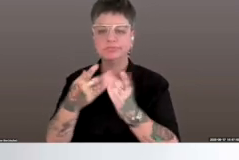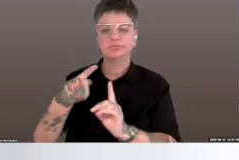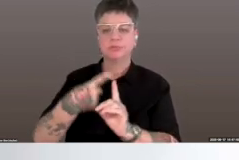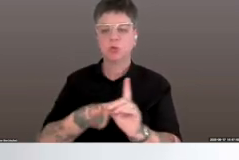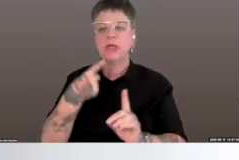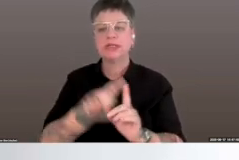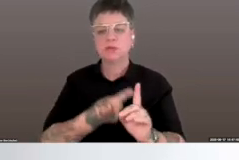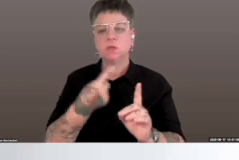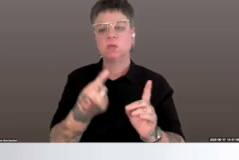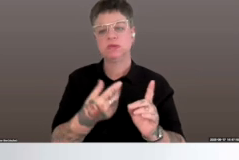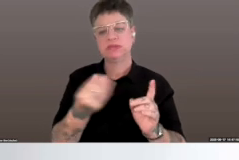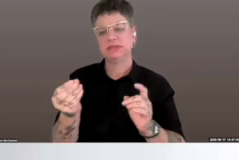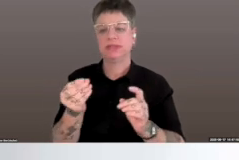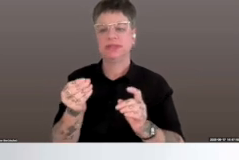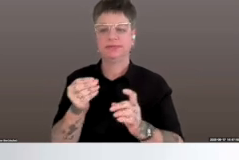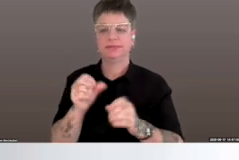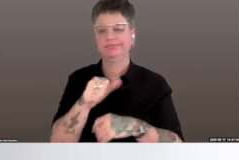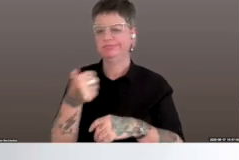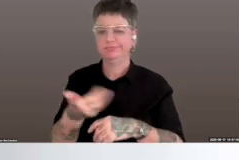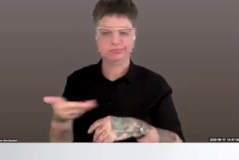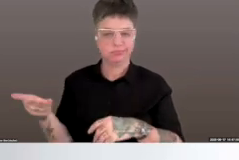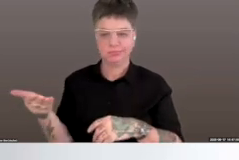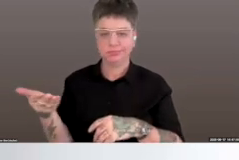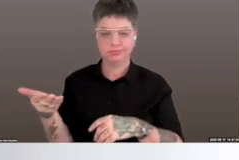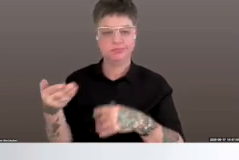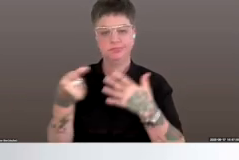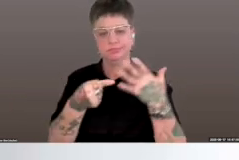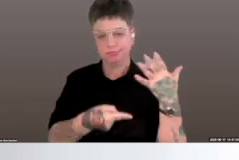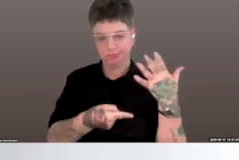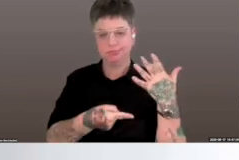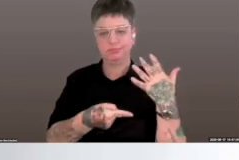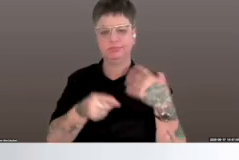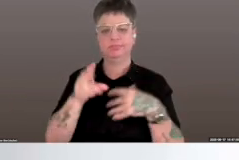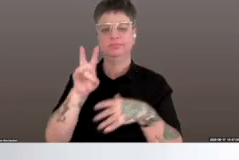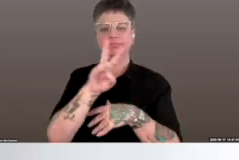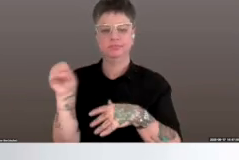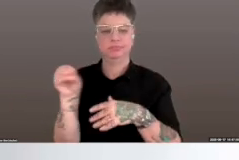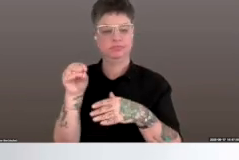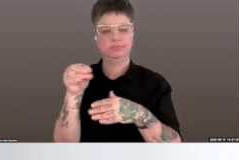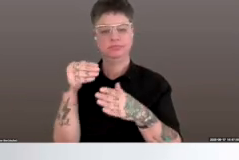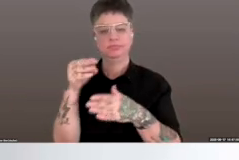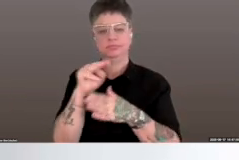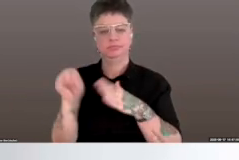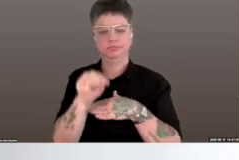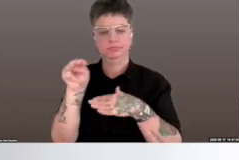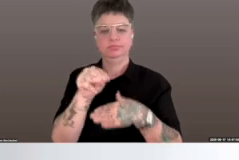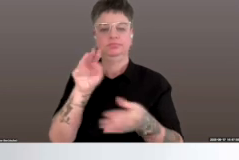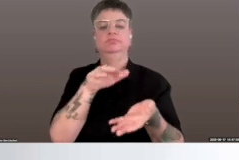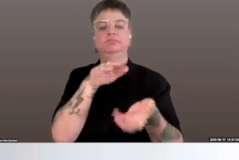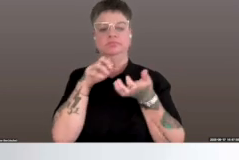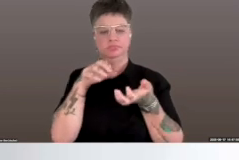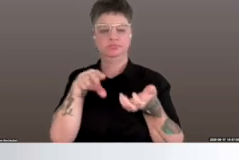other mechanisms. ISEF has been allocated $70 million to date and has funded 118